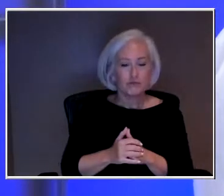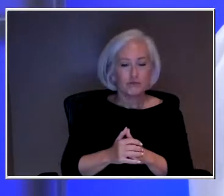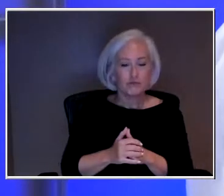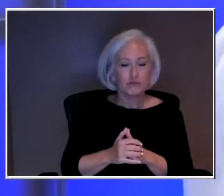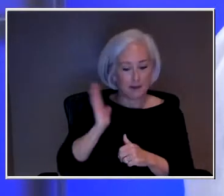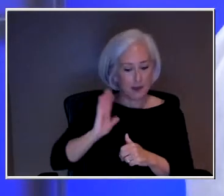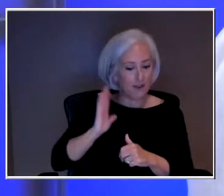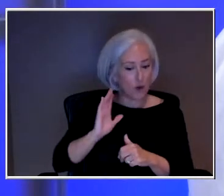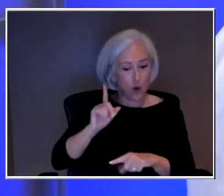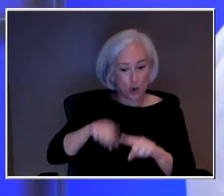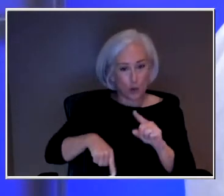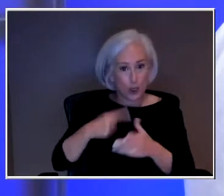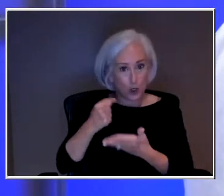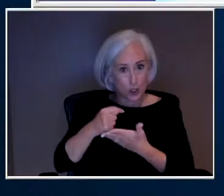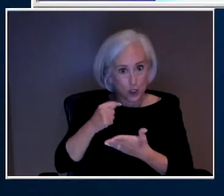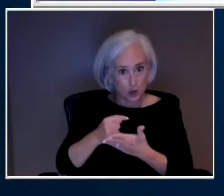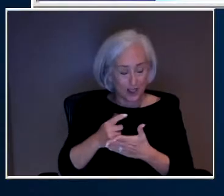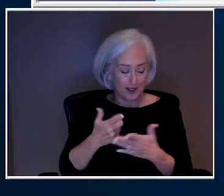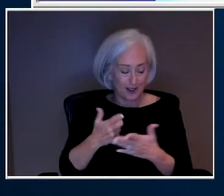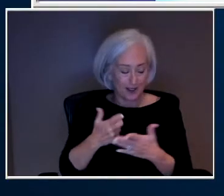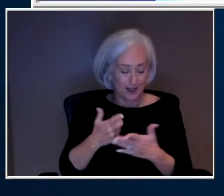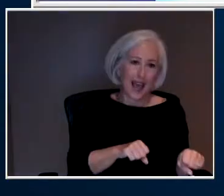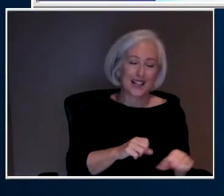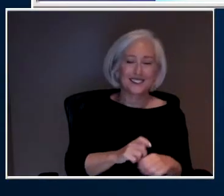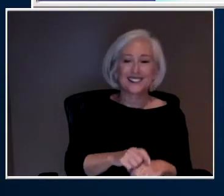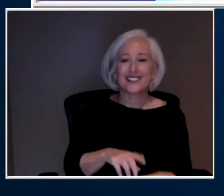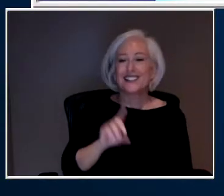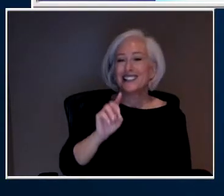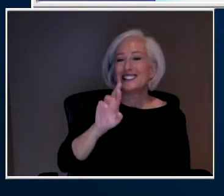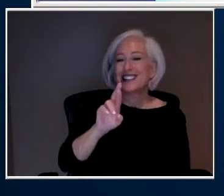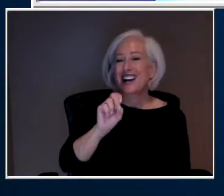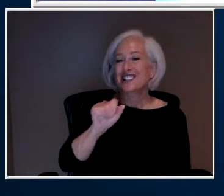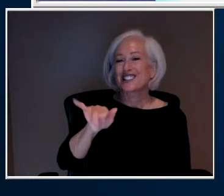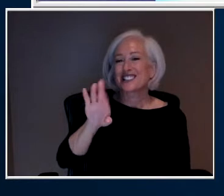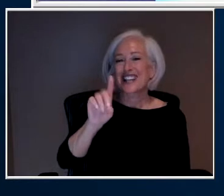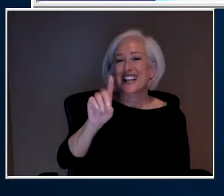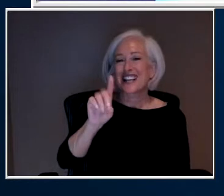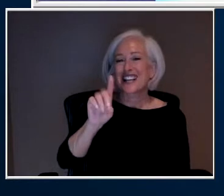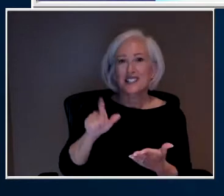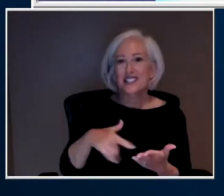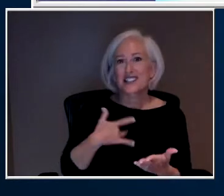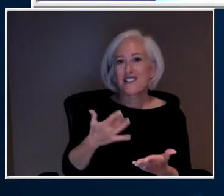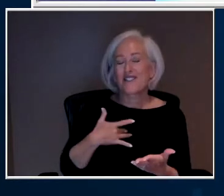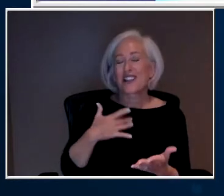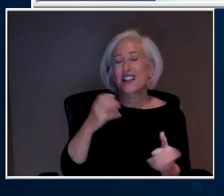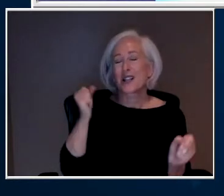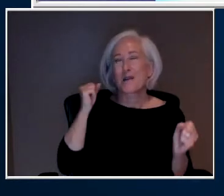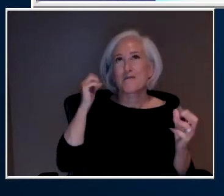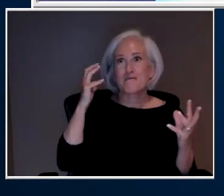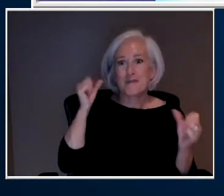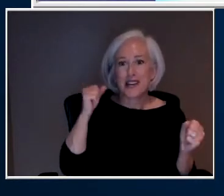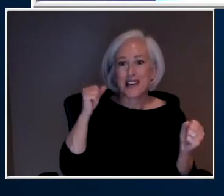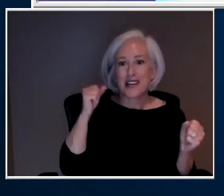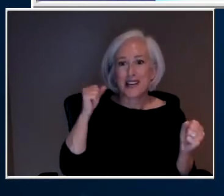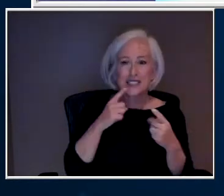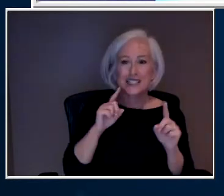untreatable can be treated in the future. Dr. Syed, it must feel incredible to see such success for something you're so passionate